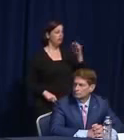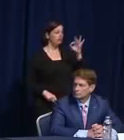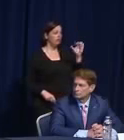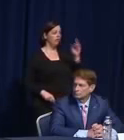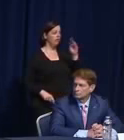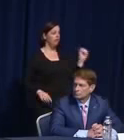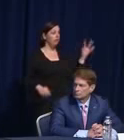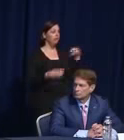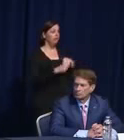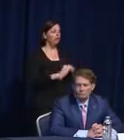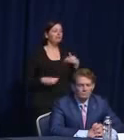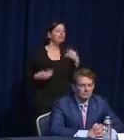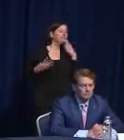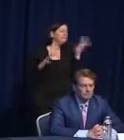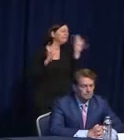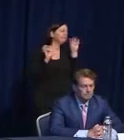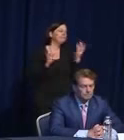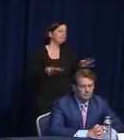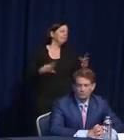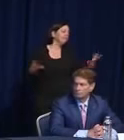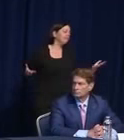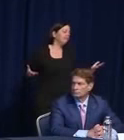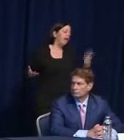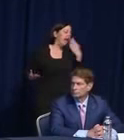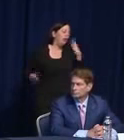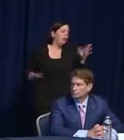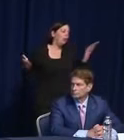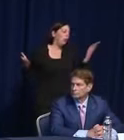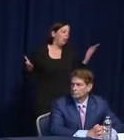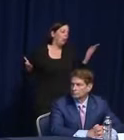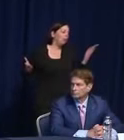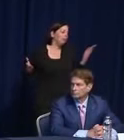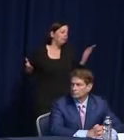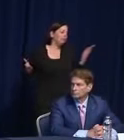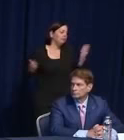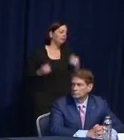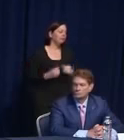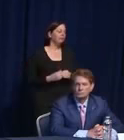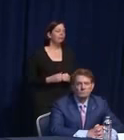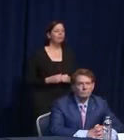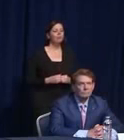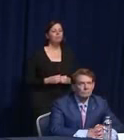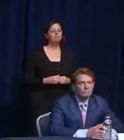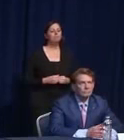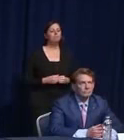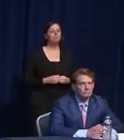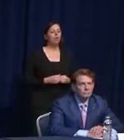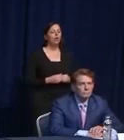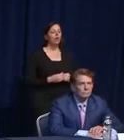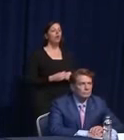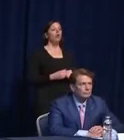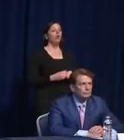involved with more than the 2 we're doing, I can't predict that. I also can't predict exactly